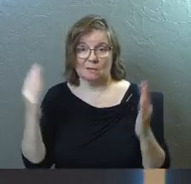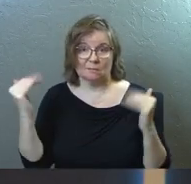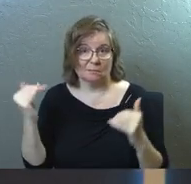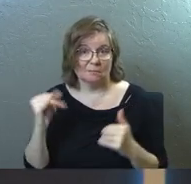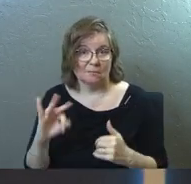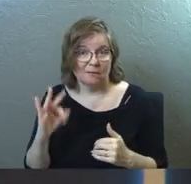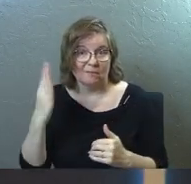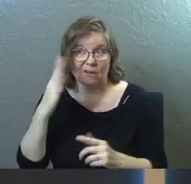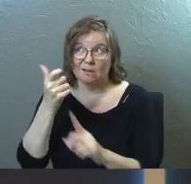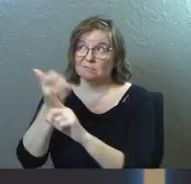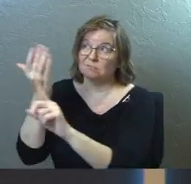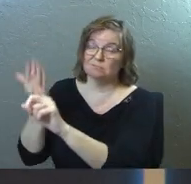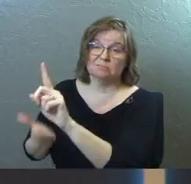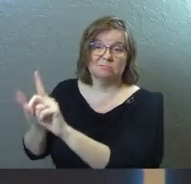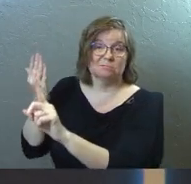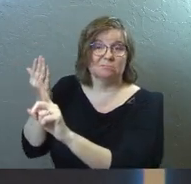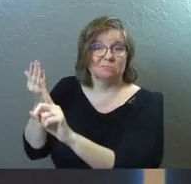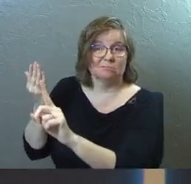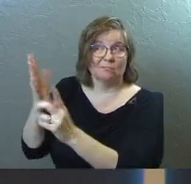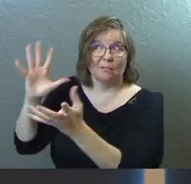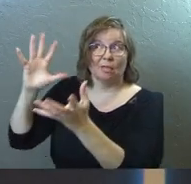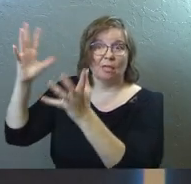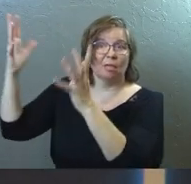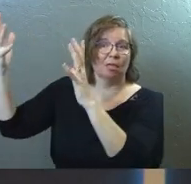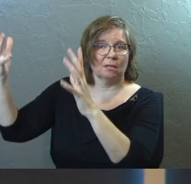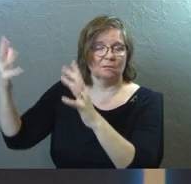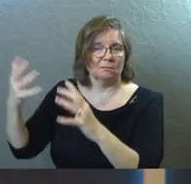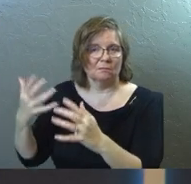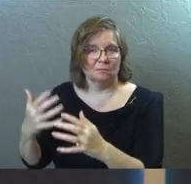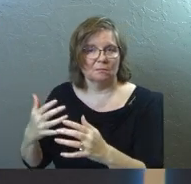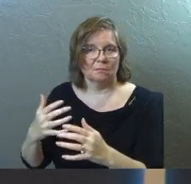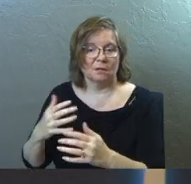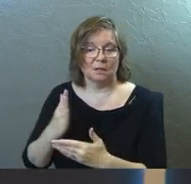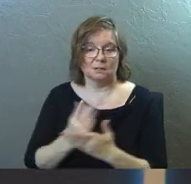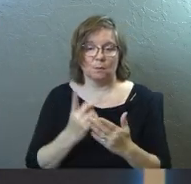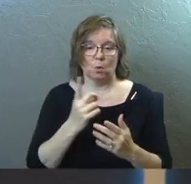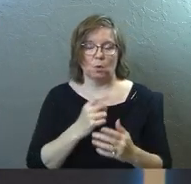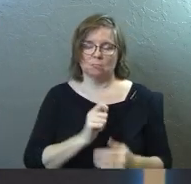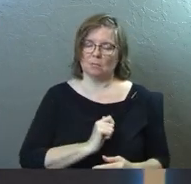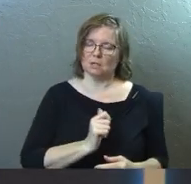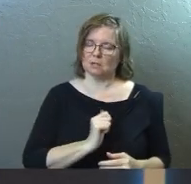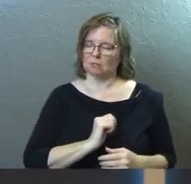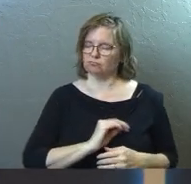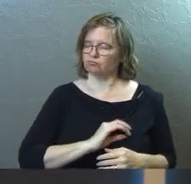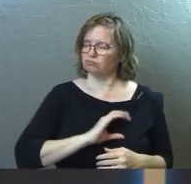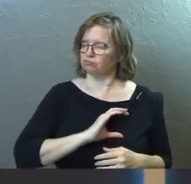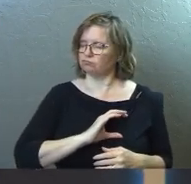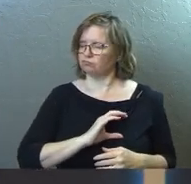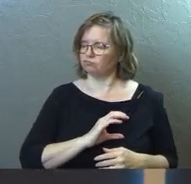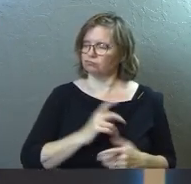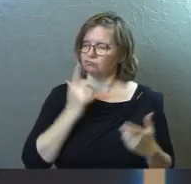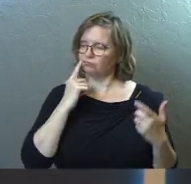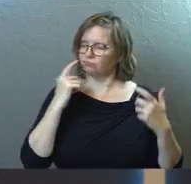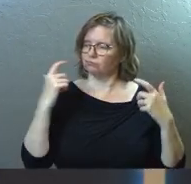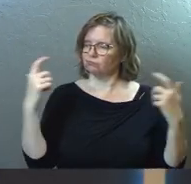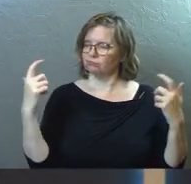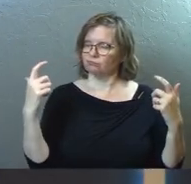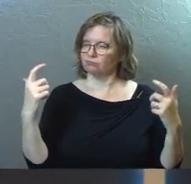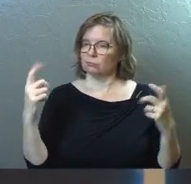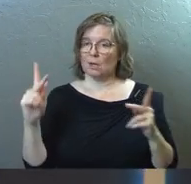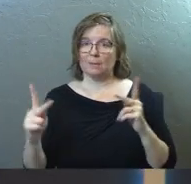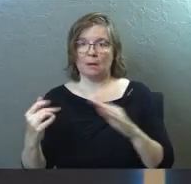expectation of God himself. Someone has placed themselves on a pedestal. Someone is left isolated. People are left dwelling